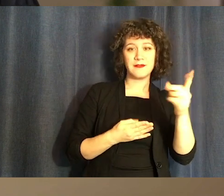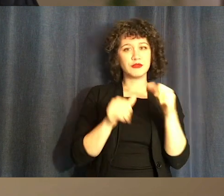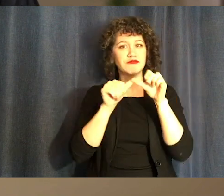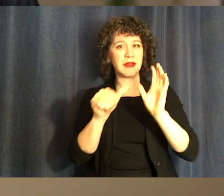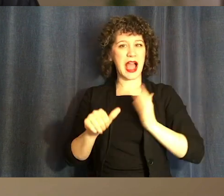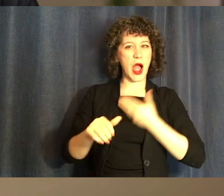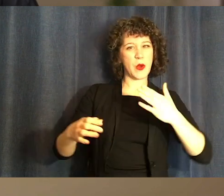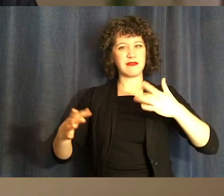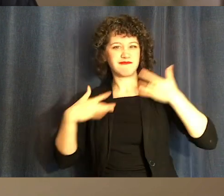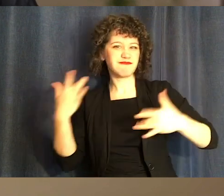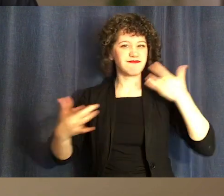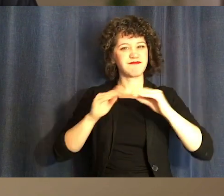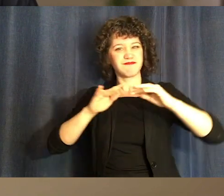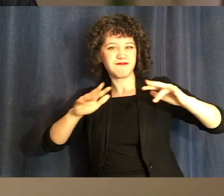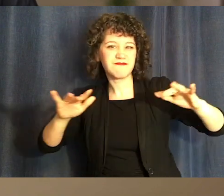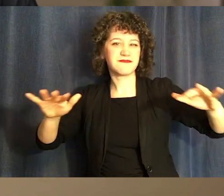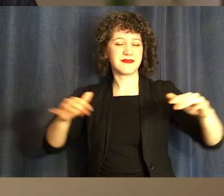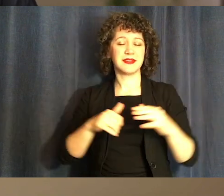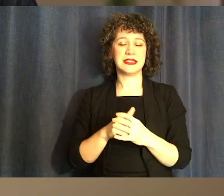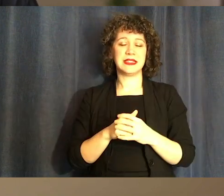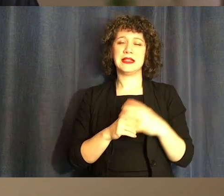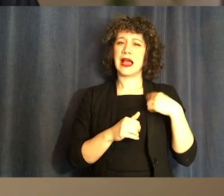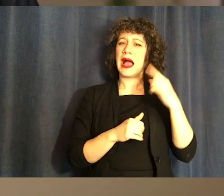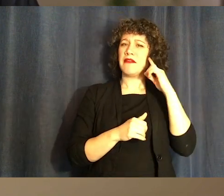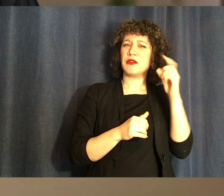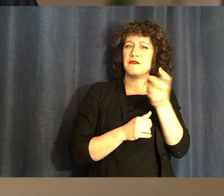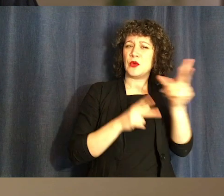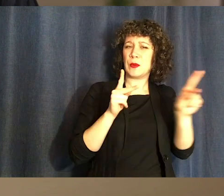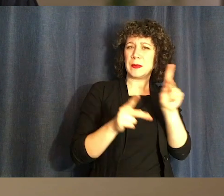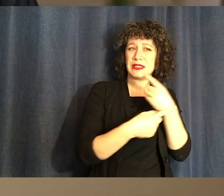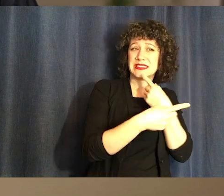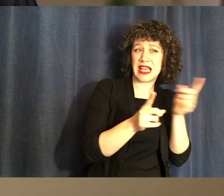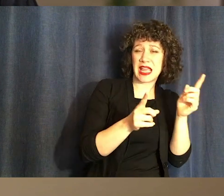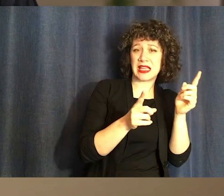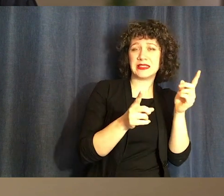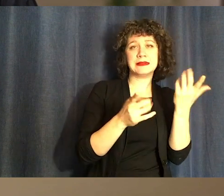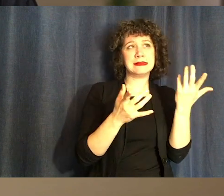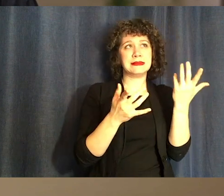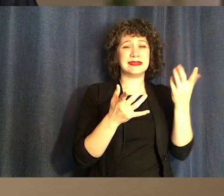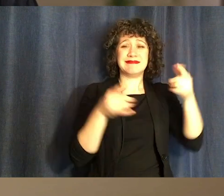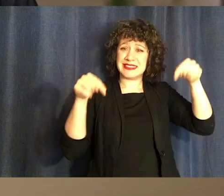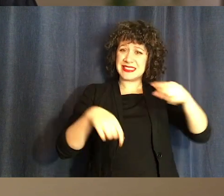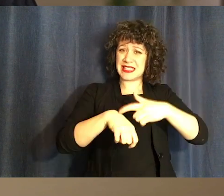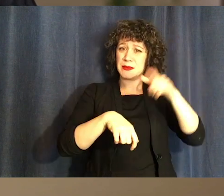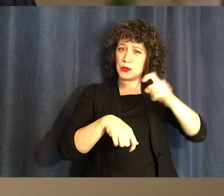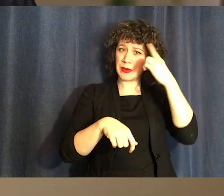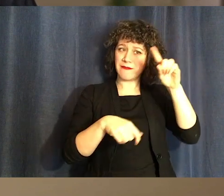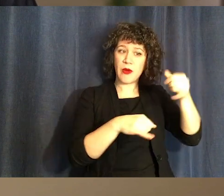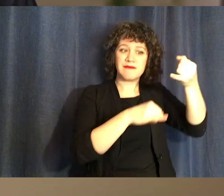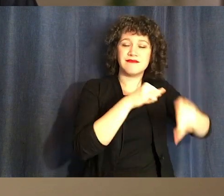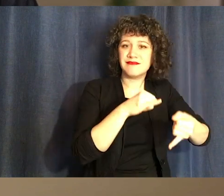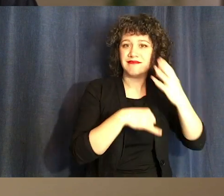I've only heard a few say it, but I know we all think it. This was supposed to be a time for finals. The final gamer